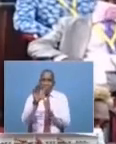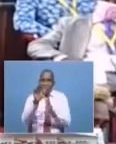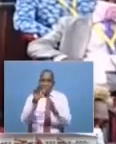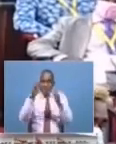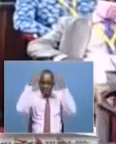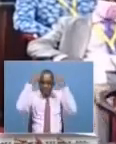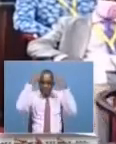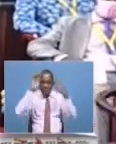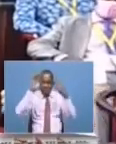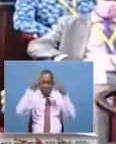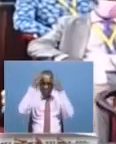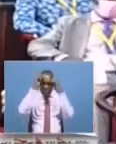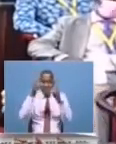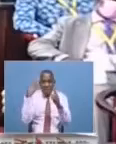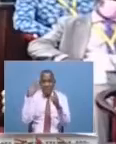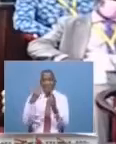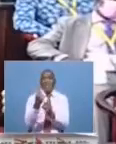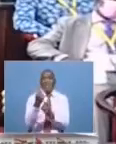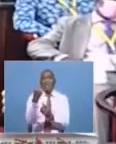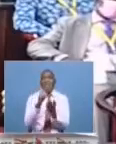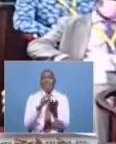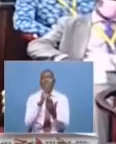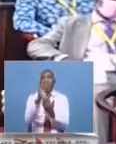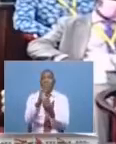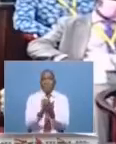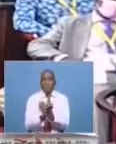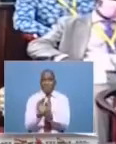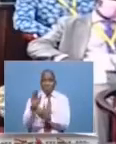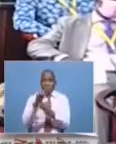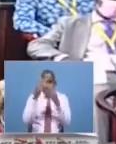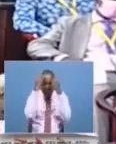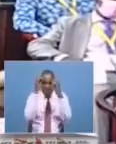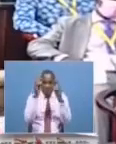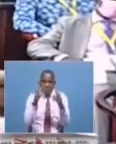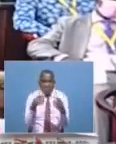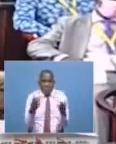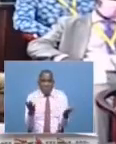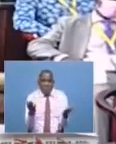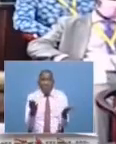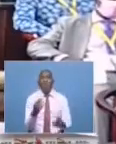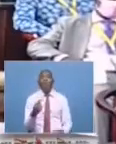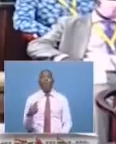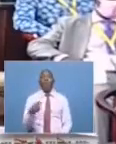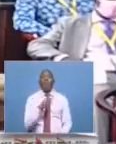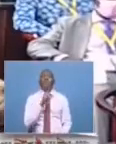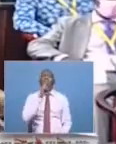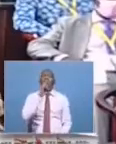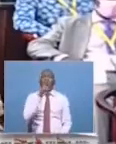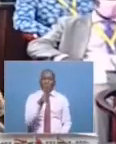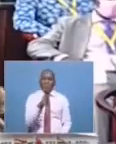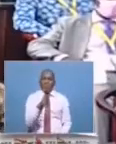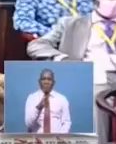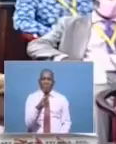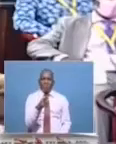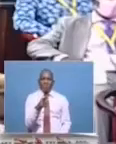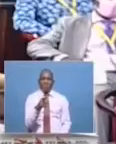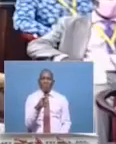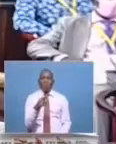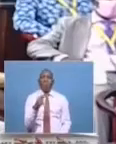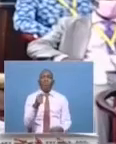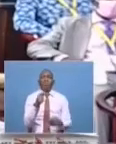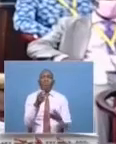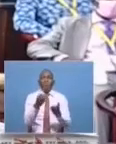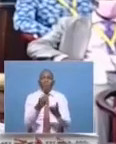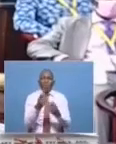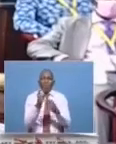lordships gave on the 11th of February, we are dealing essentially with what happened